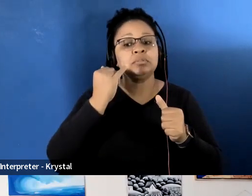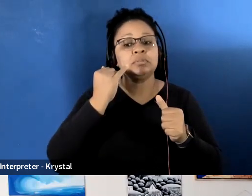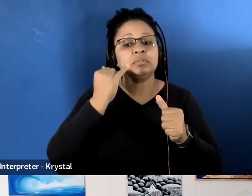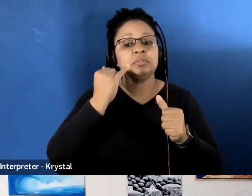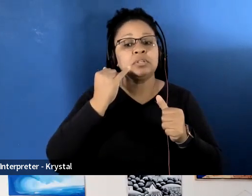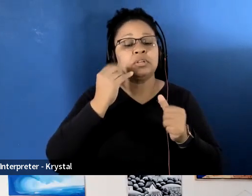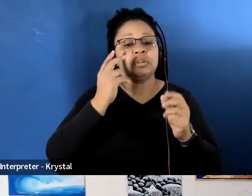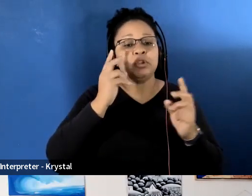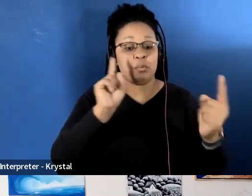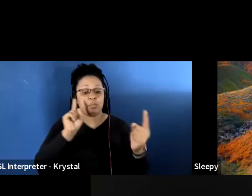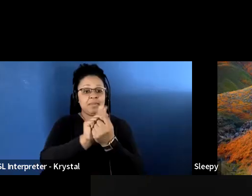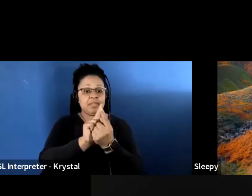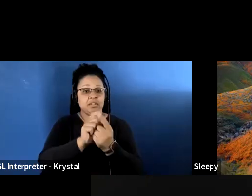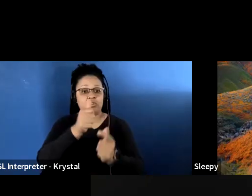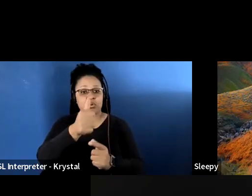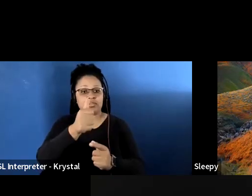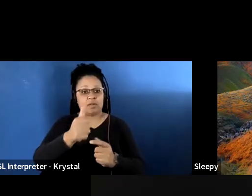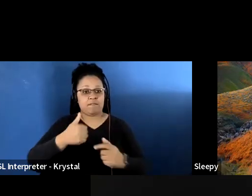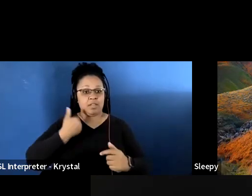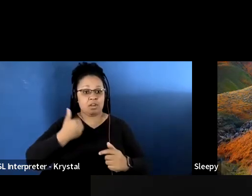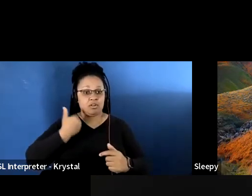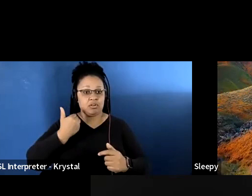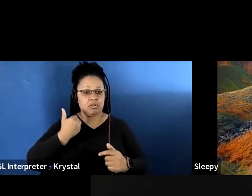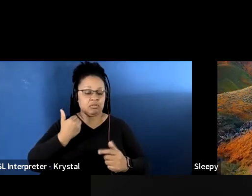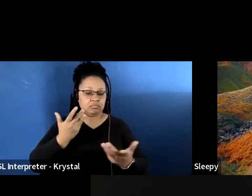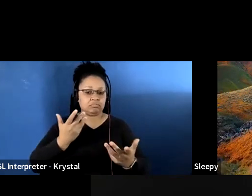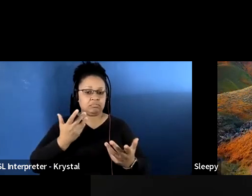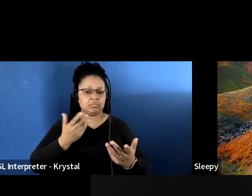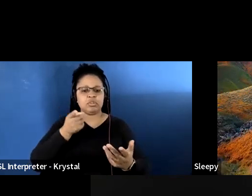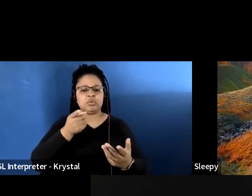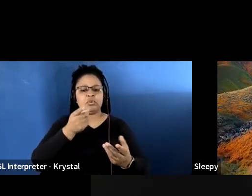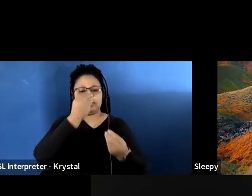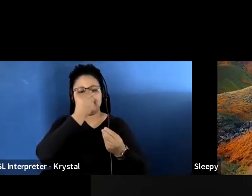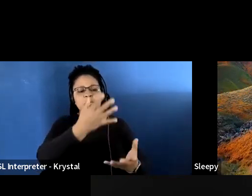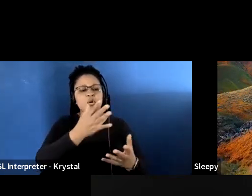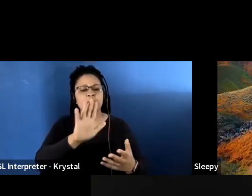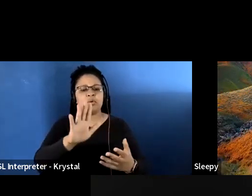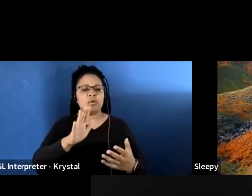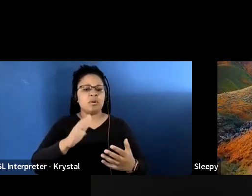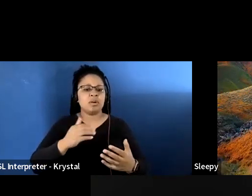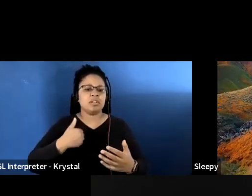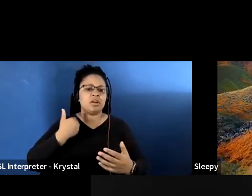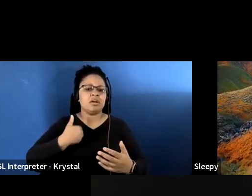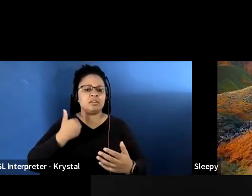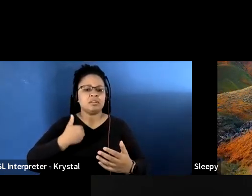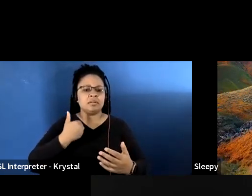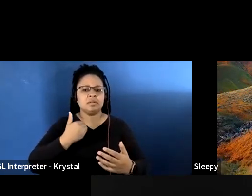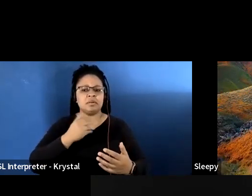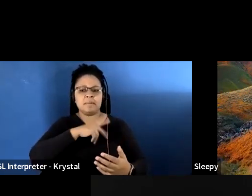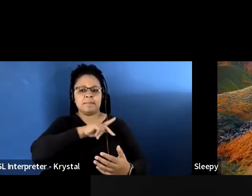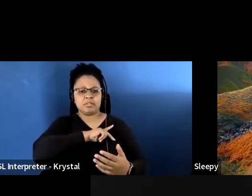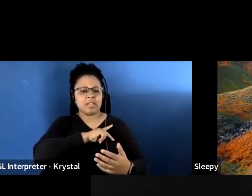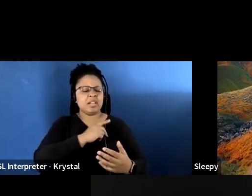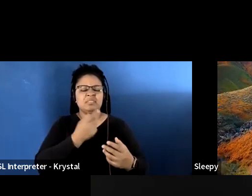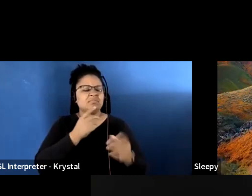one thing, what would it be? And Molly and I were talking about this earlier, and I said that I would tell myself to not